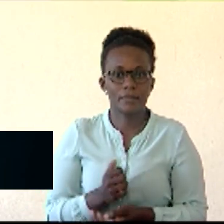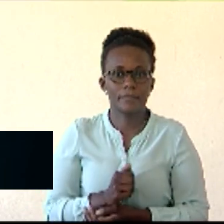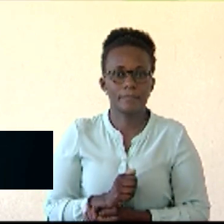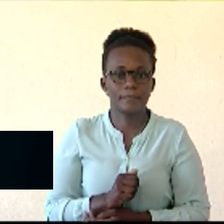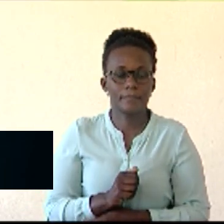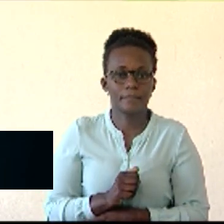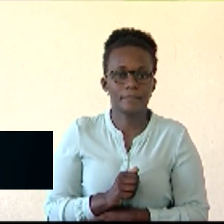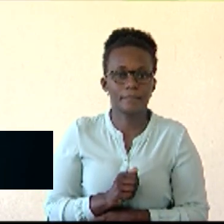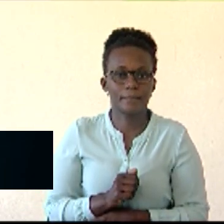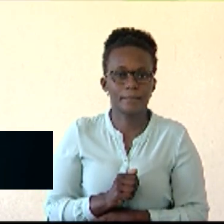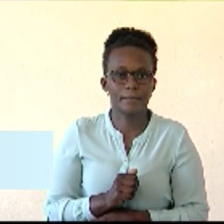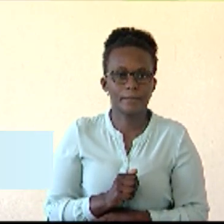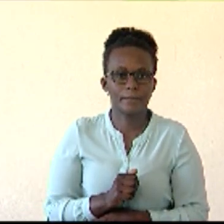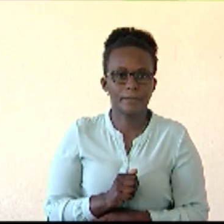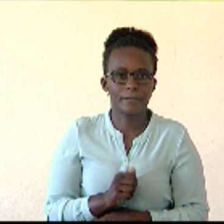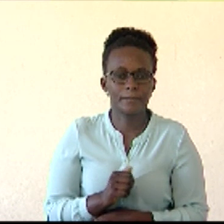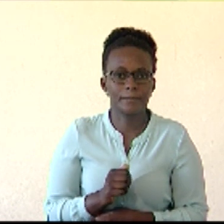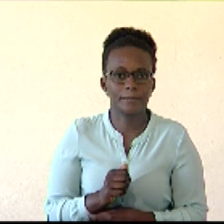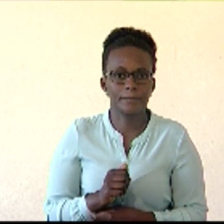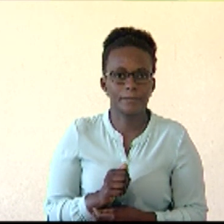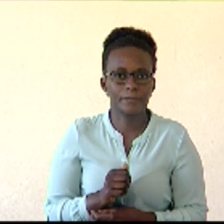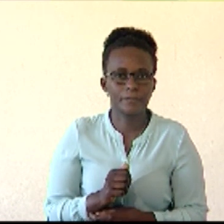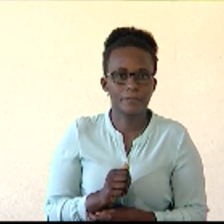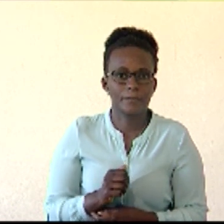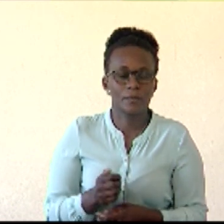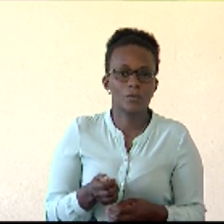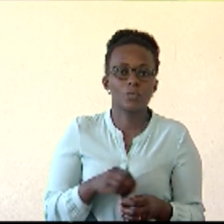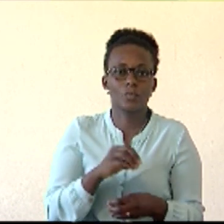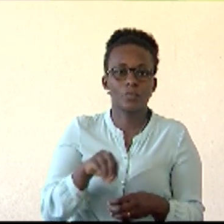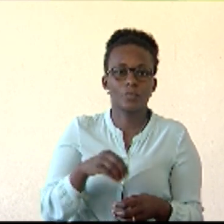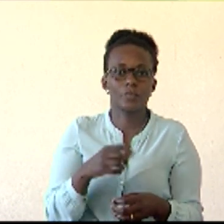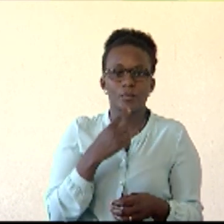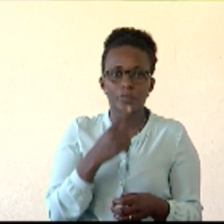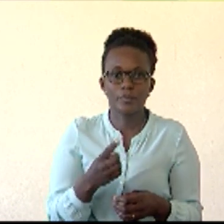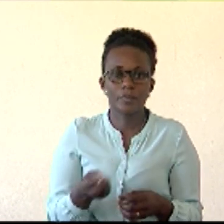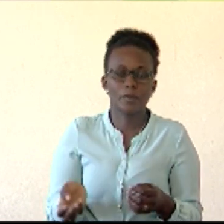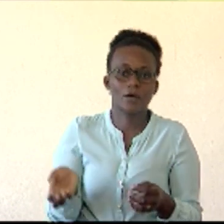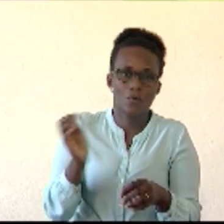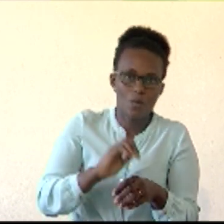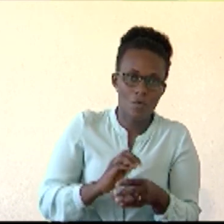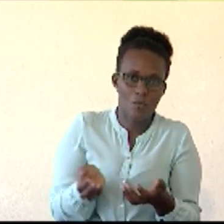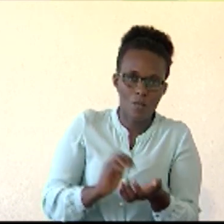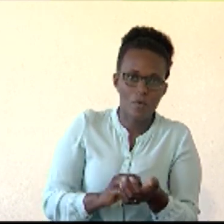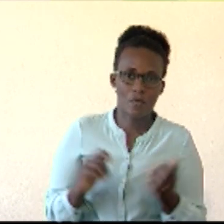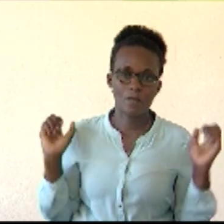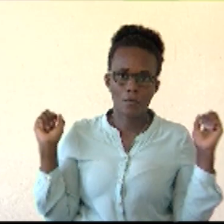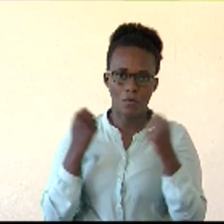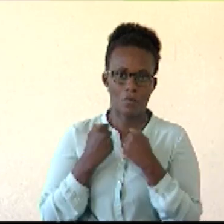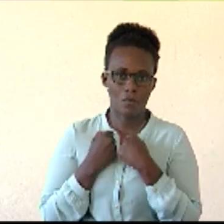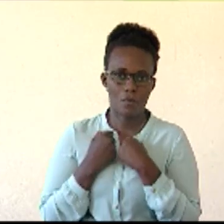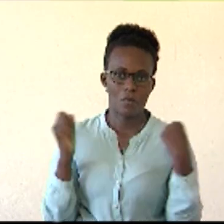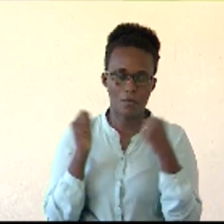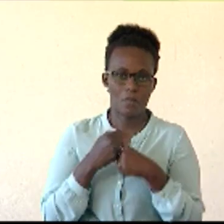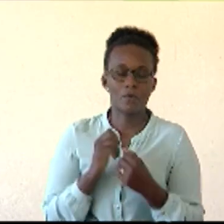Of course, a metal that is coated will appear differently than the metal which is not